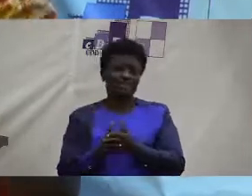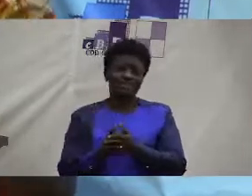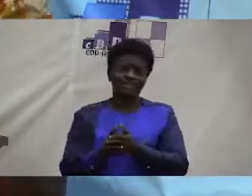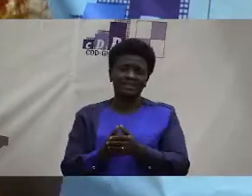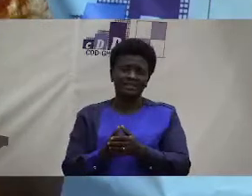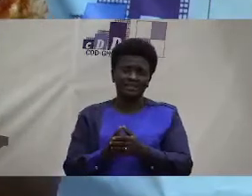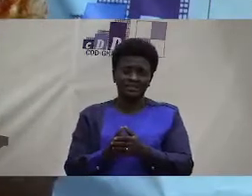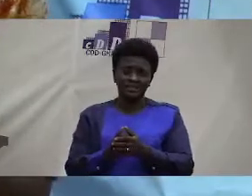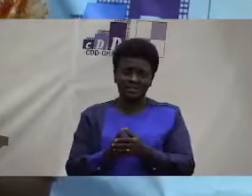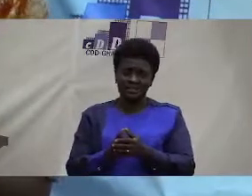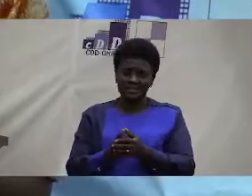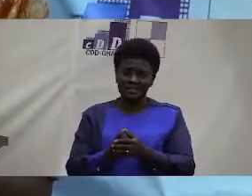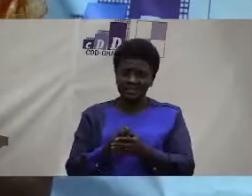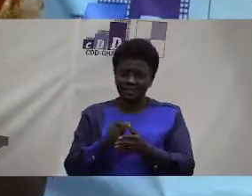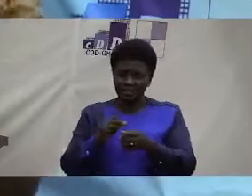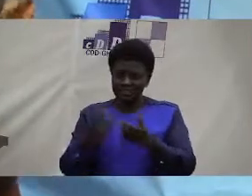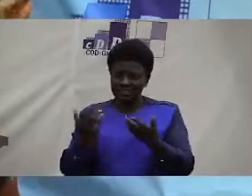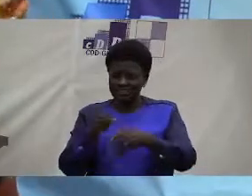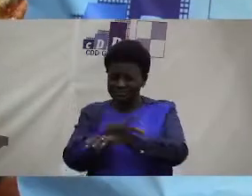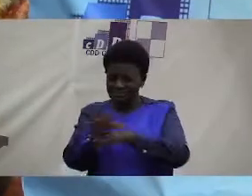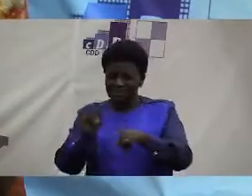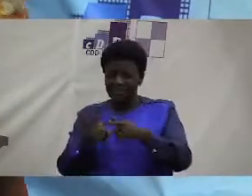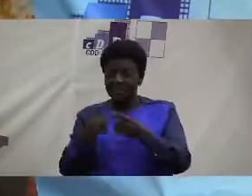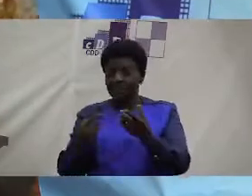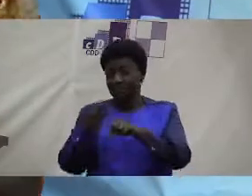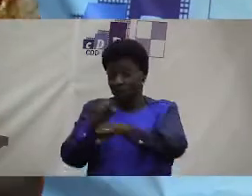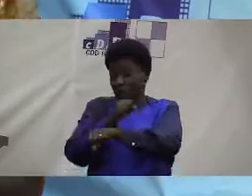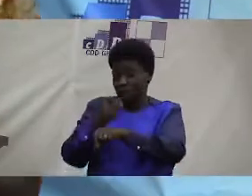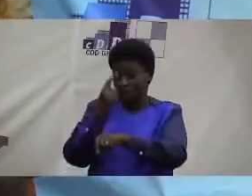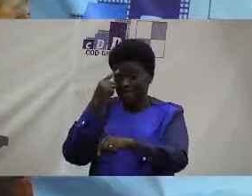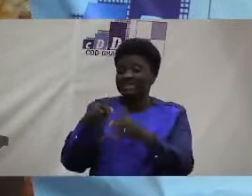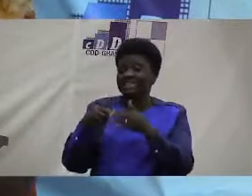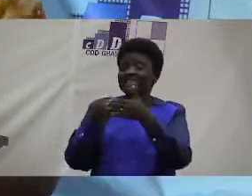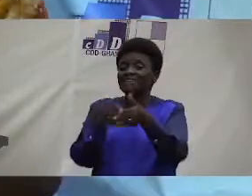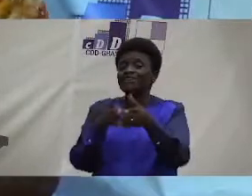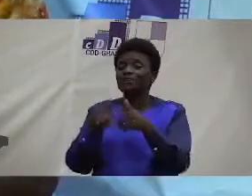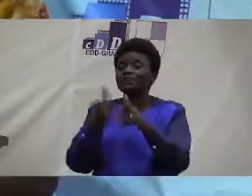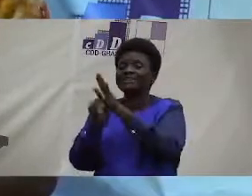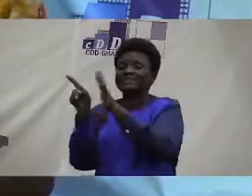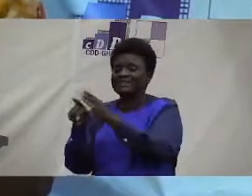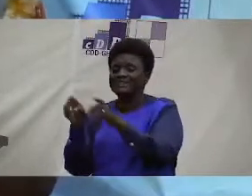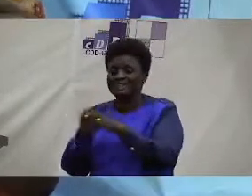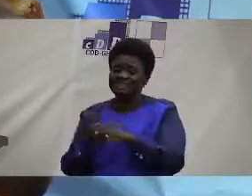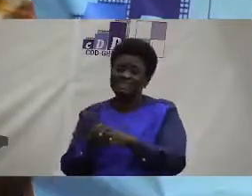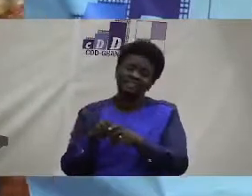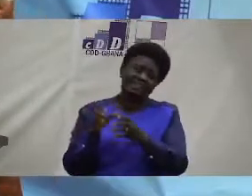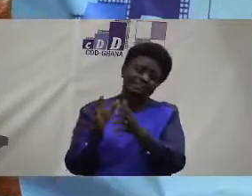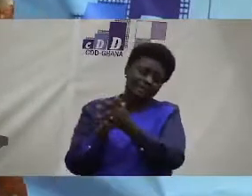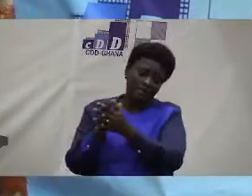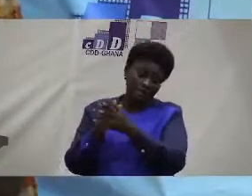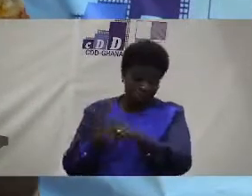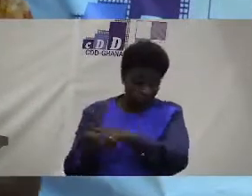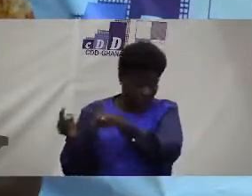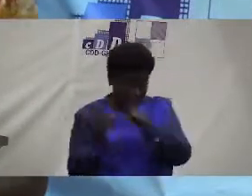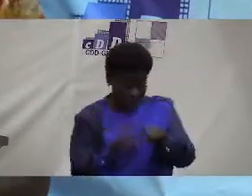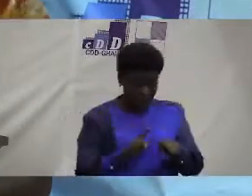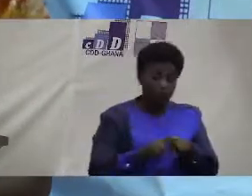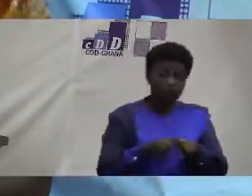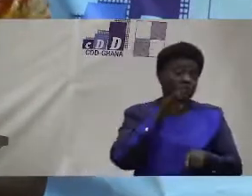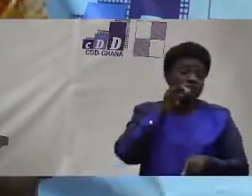influence, conducting influence operation as it relates to Syria or the United States. But when it comes to Nigeria or